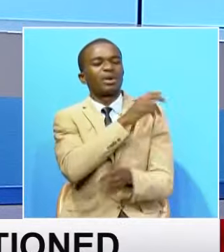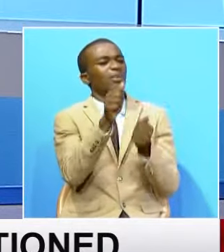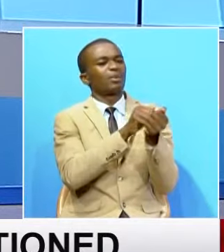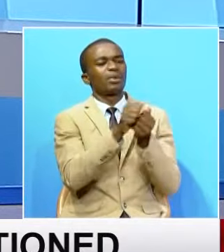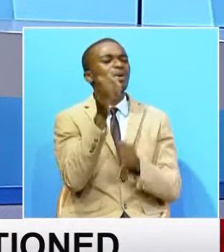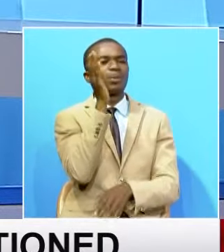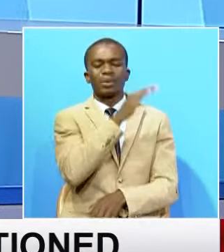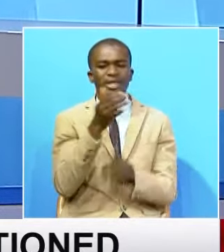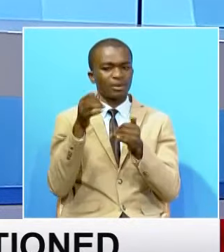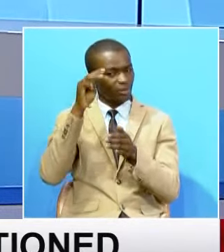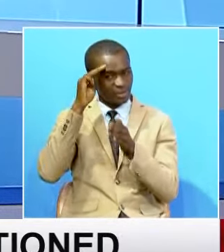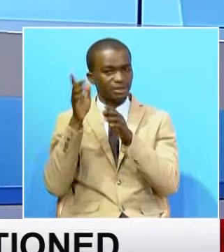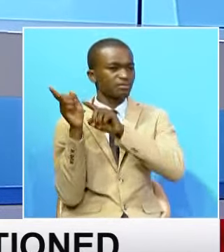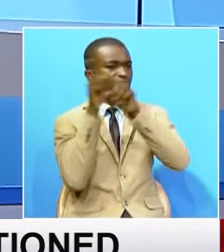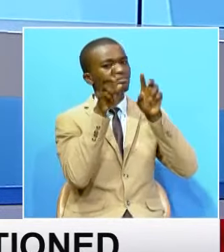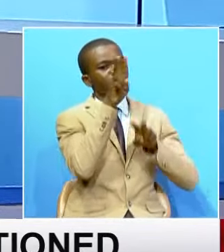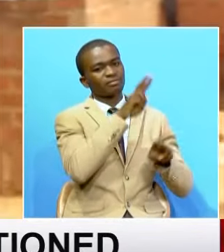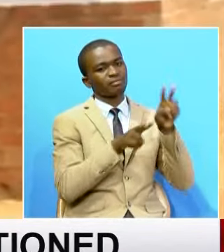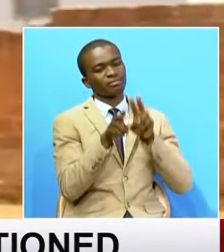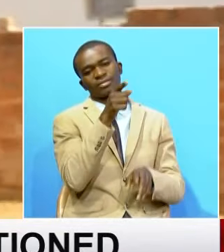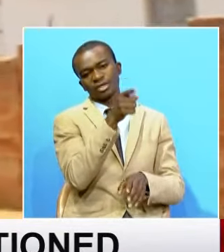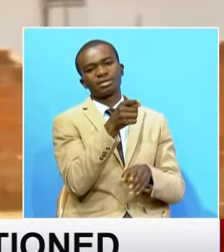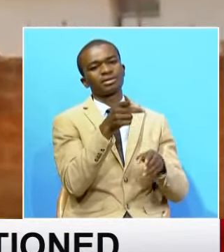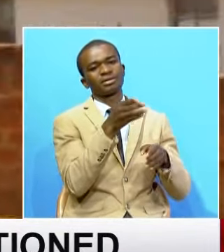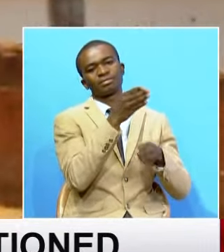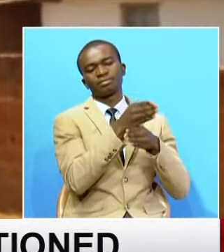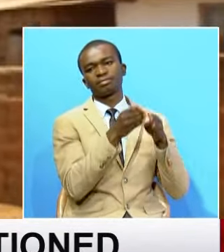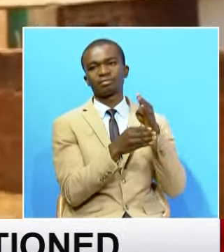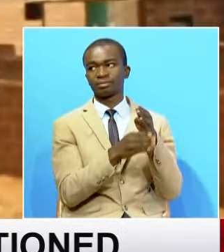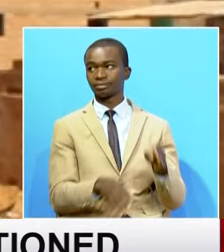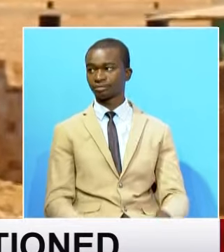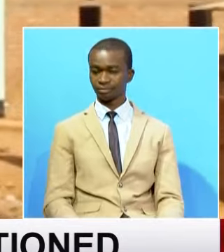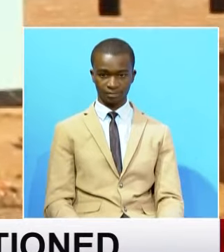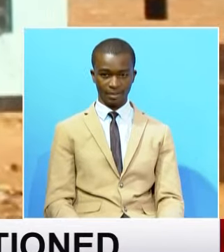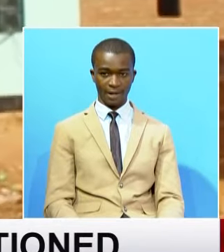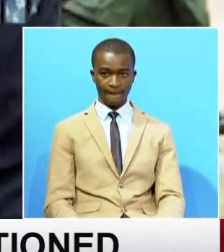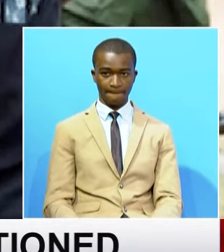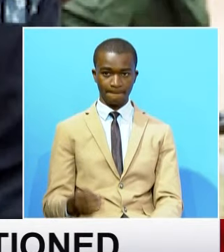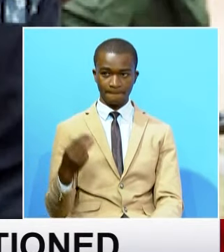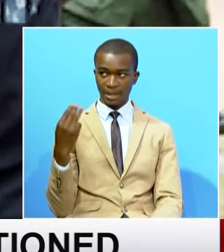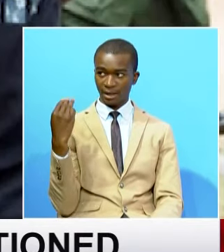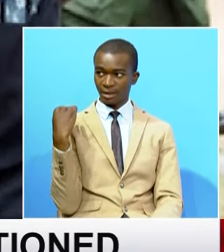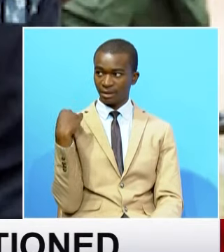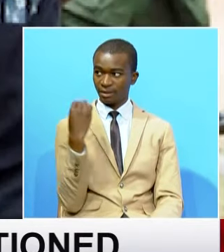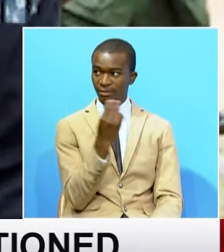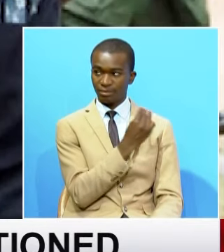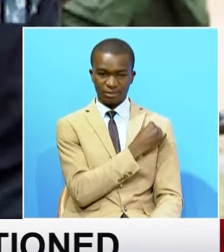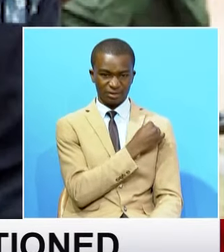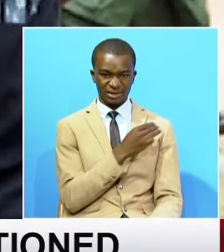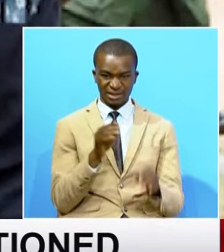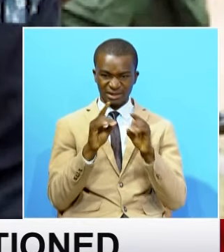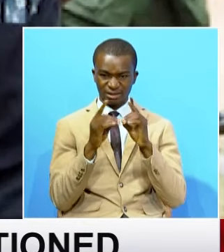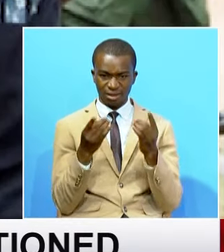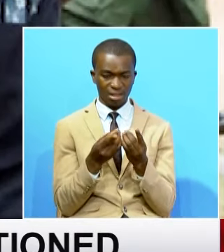infrastructure. More in the following reports. Monza District's Ufenuka Ward has long been grappling with high levels of